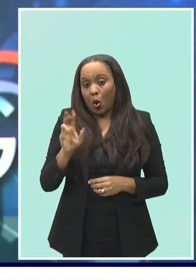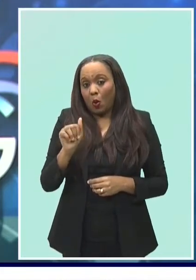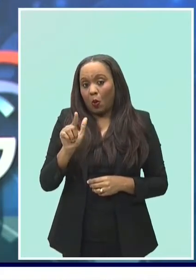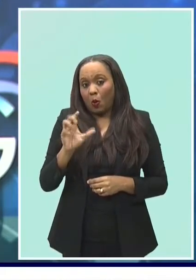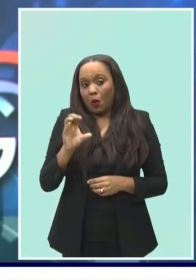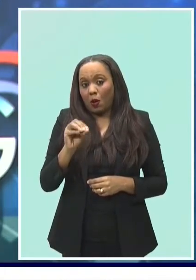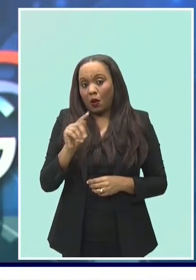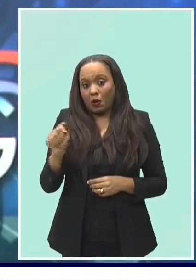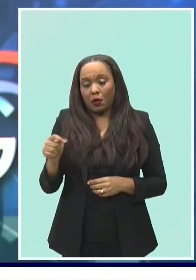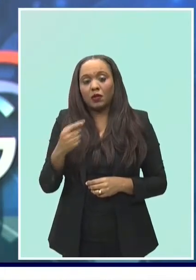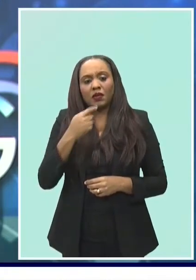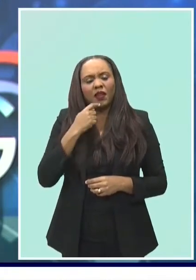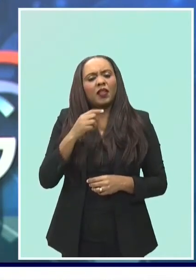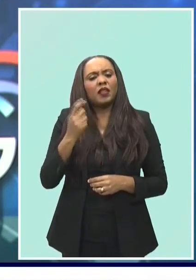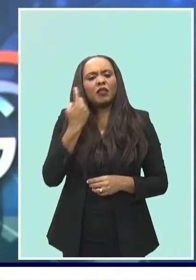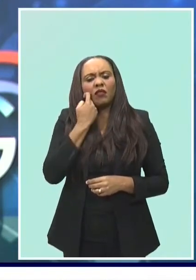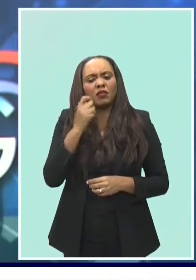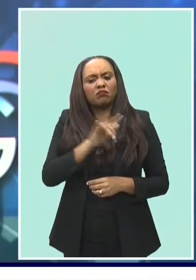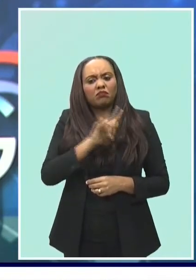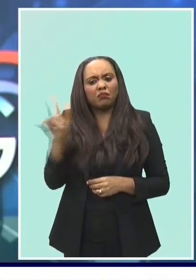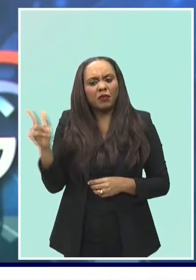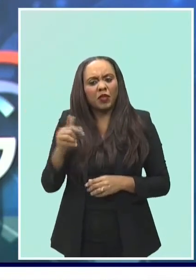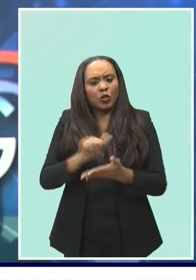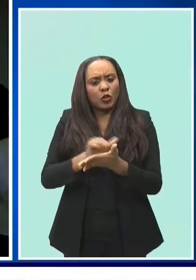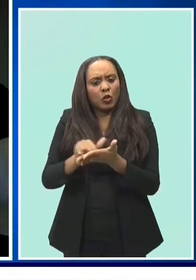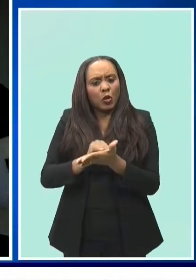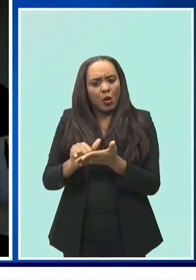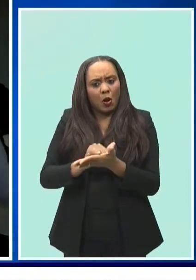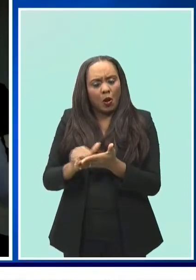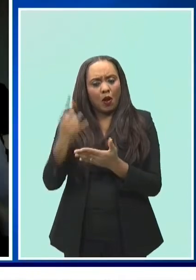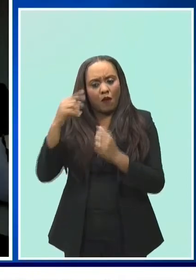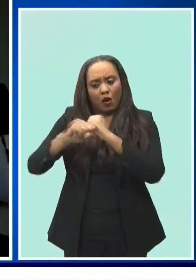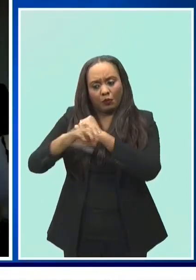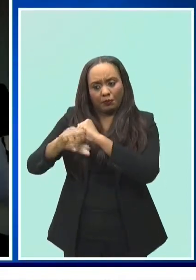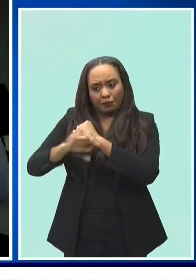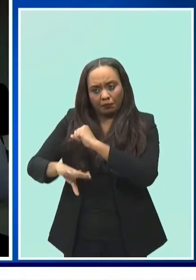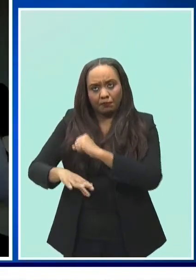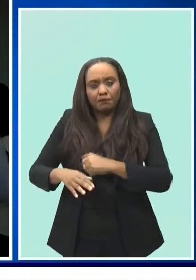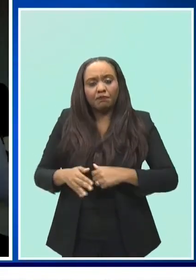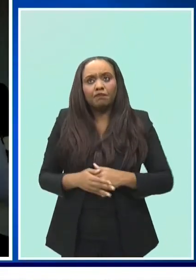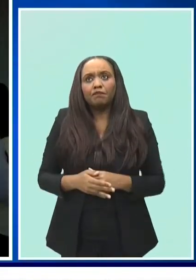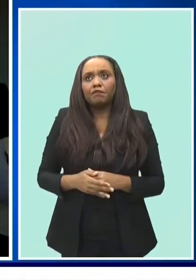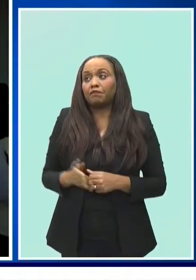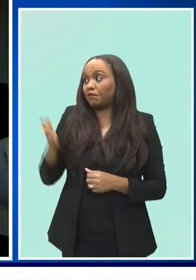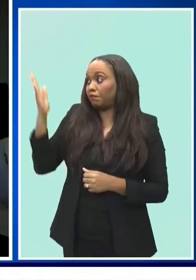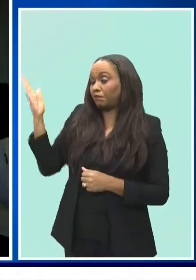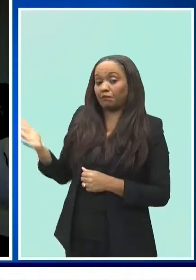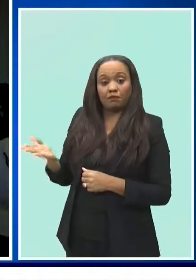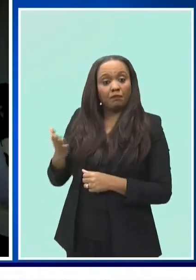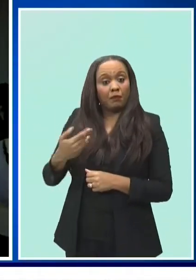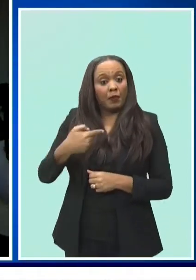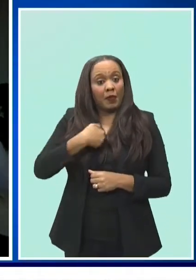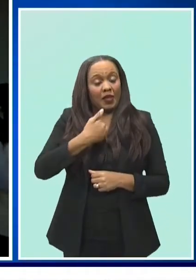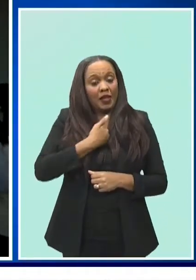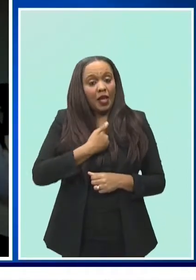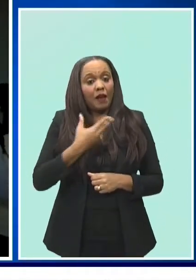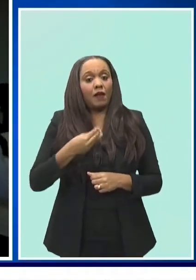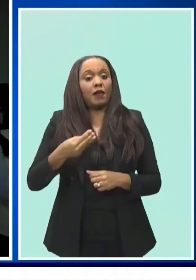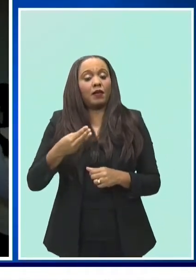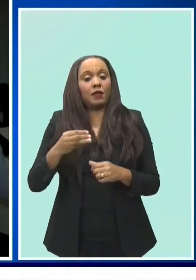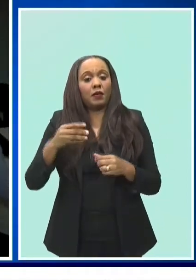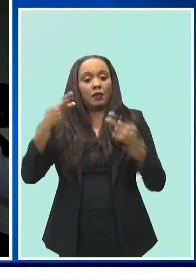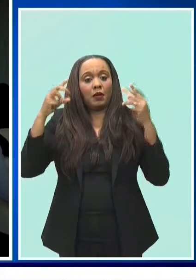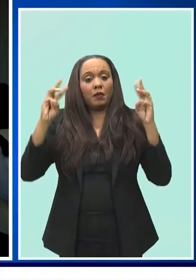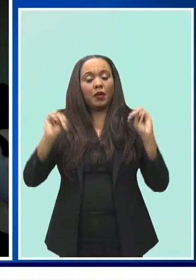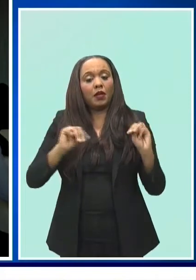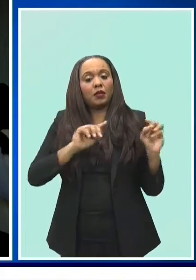a recently held Q in the Community in New York. Prime Minister and myself did a town hall meeting earlier this year also in London, in